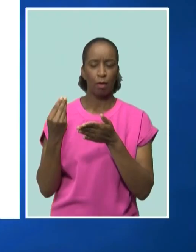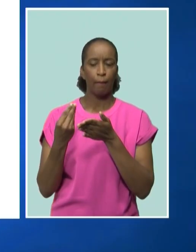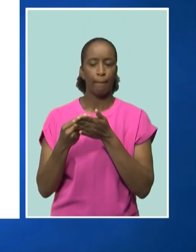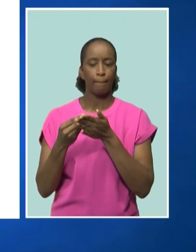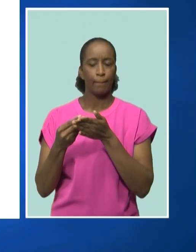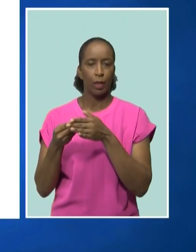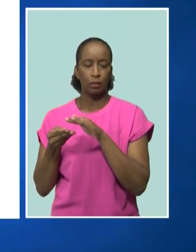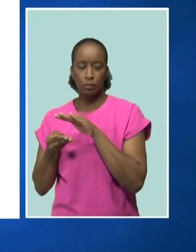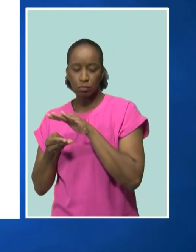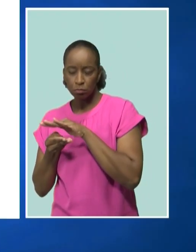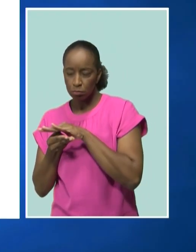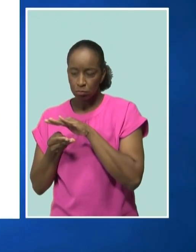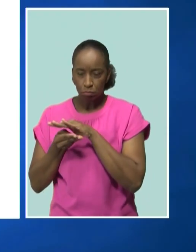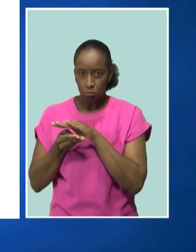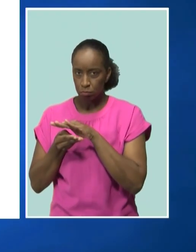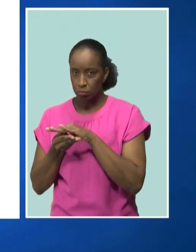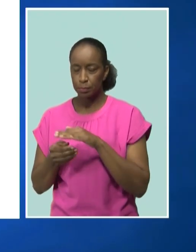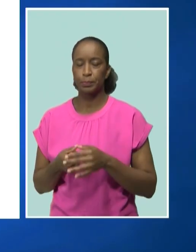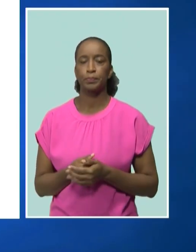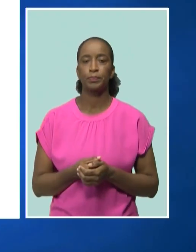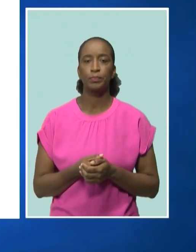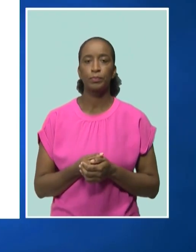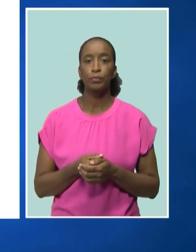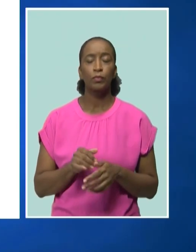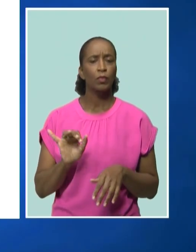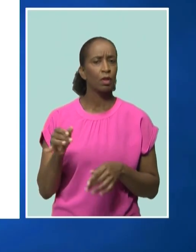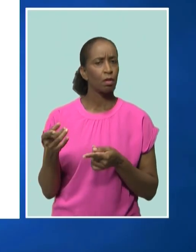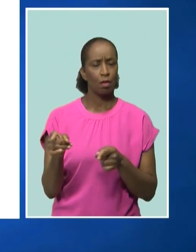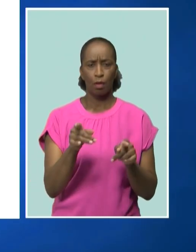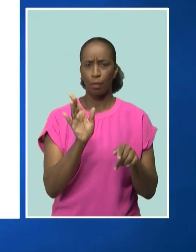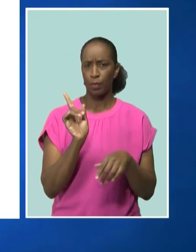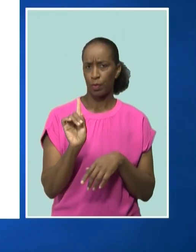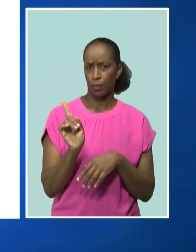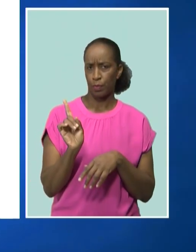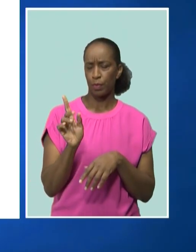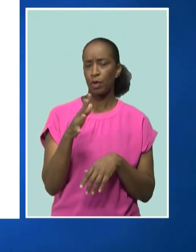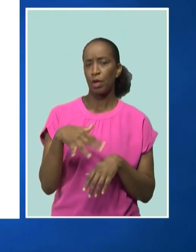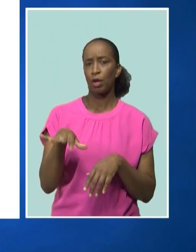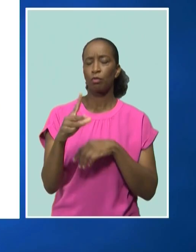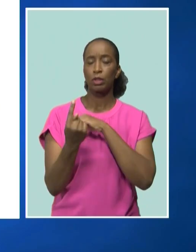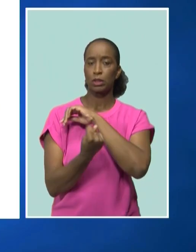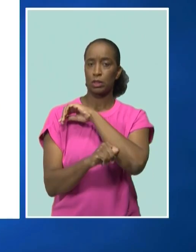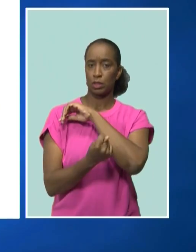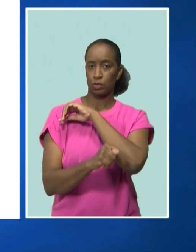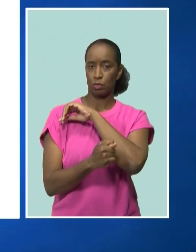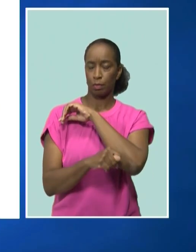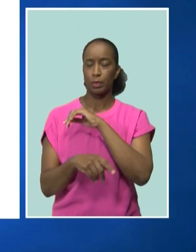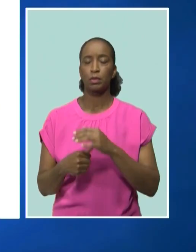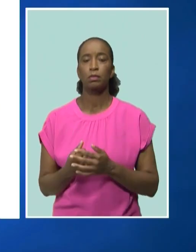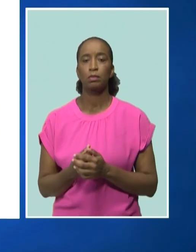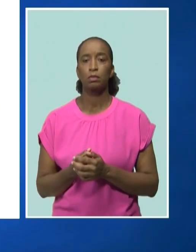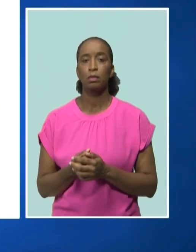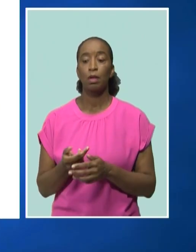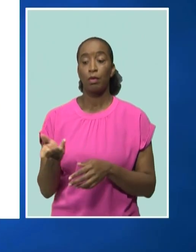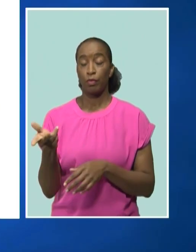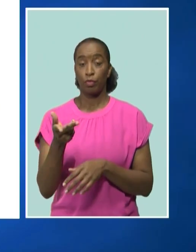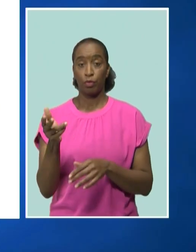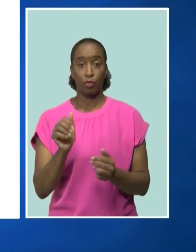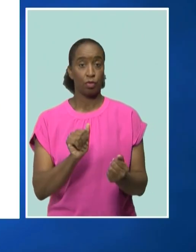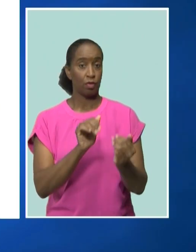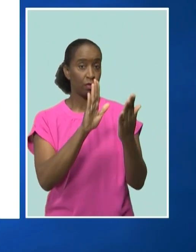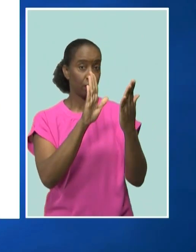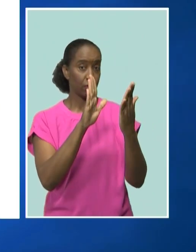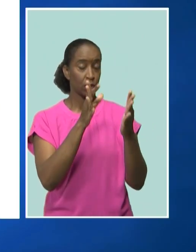$69,802.45. The offences all occurred while at 2nd Avenue, Welshman Hall in St. Thomas. They all appeared before Magistrate Pamela Beckles